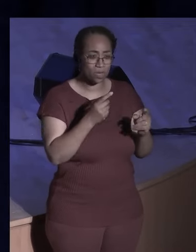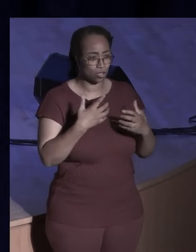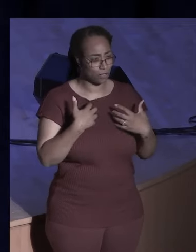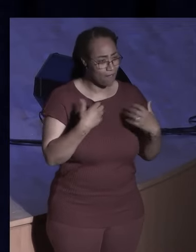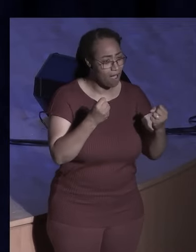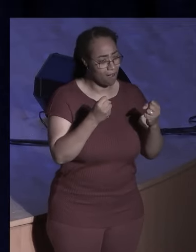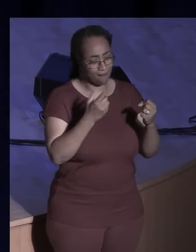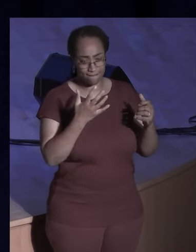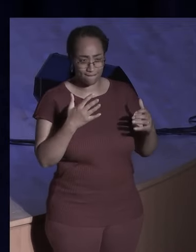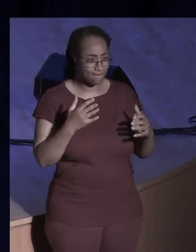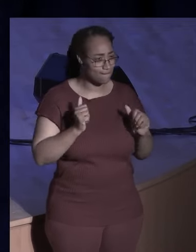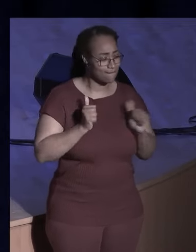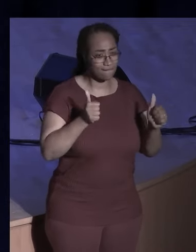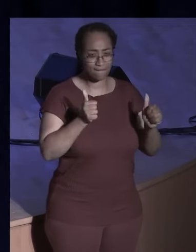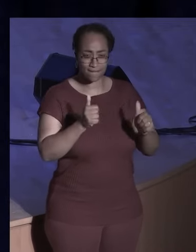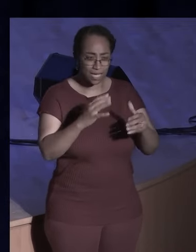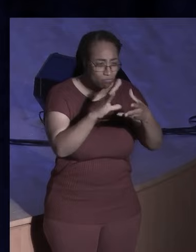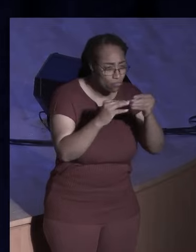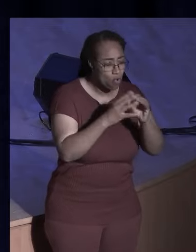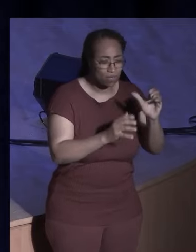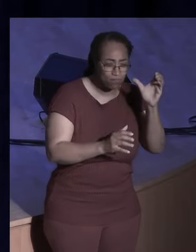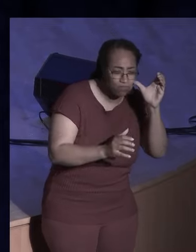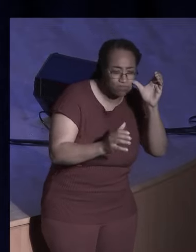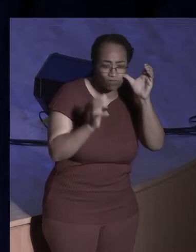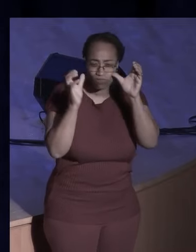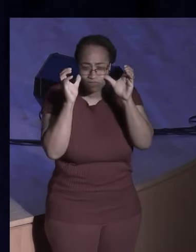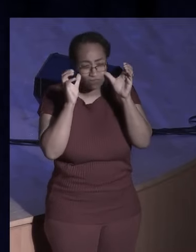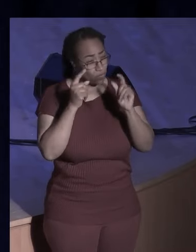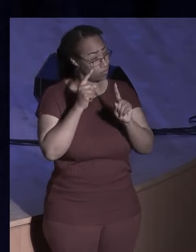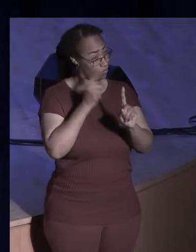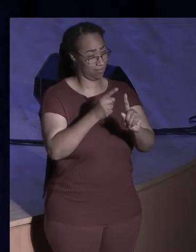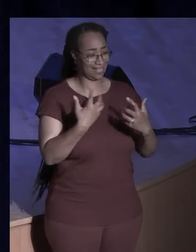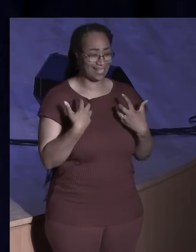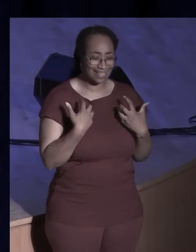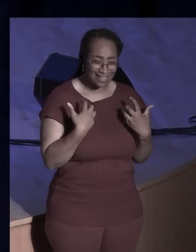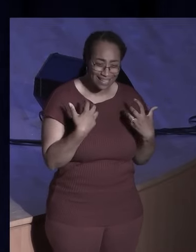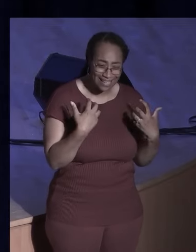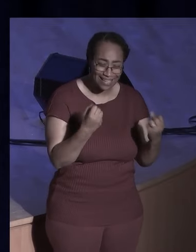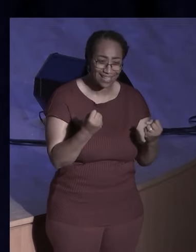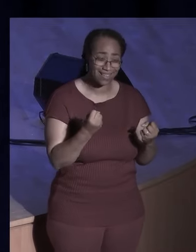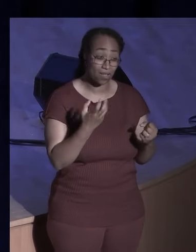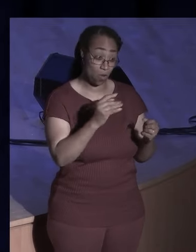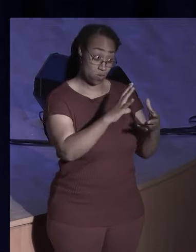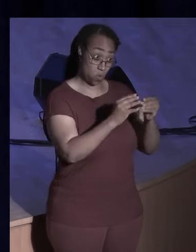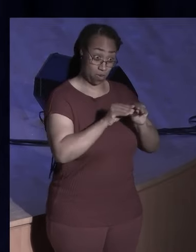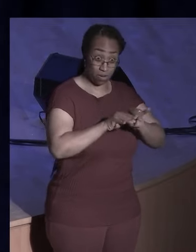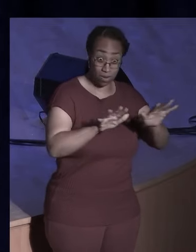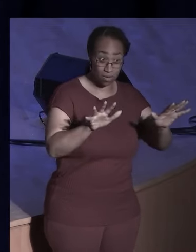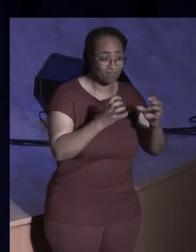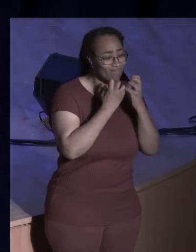heal, but also to chart a path to create an oral history for future generations. Now, with funding from the